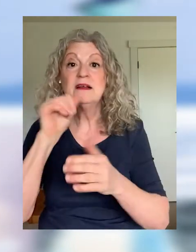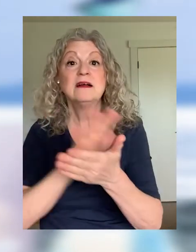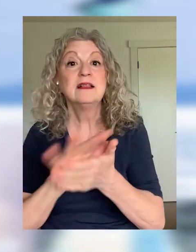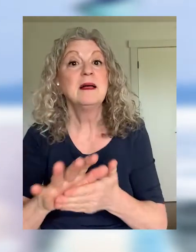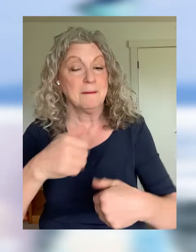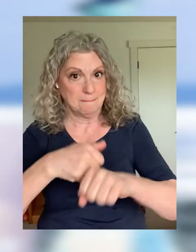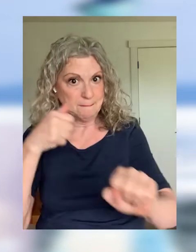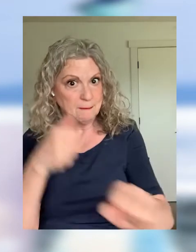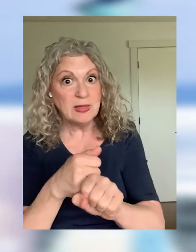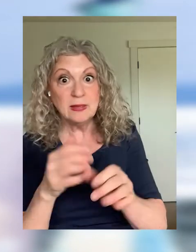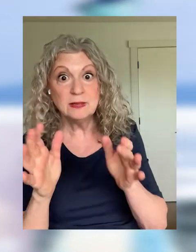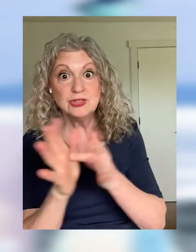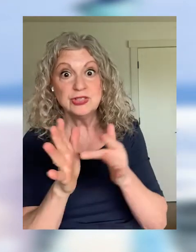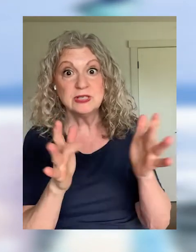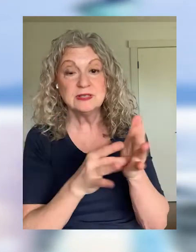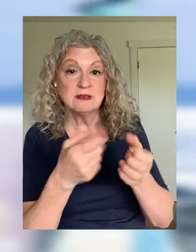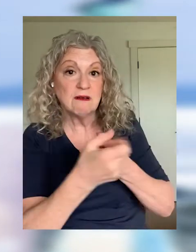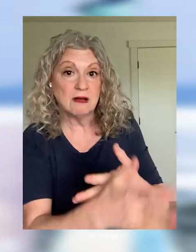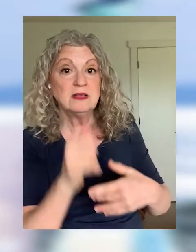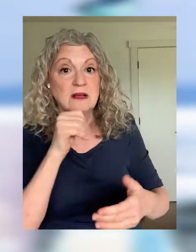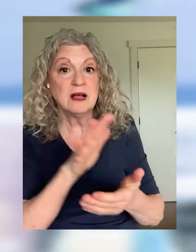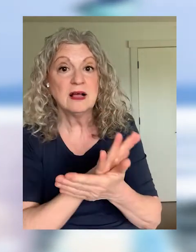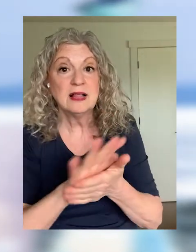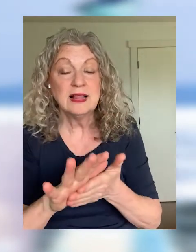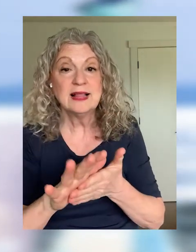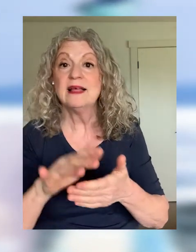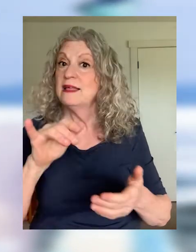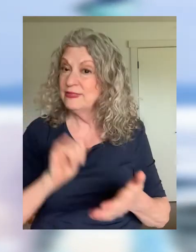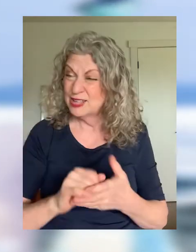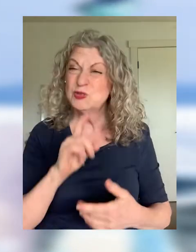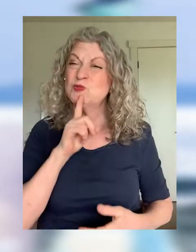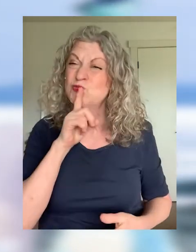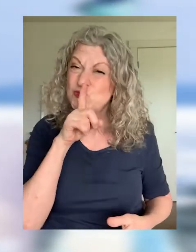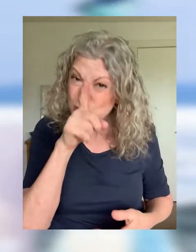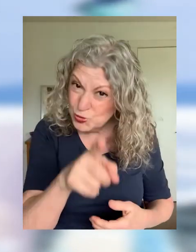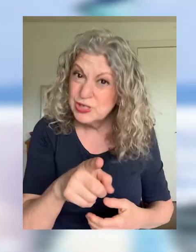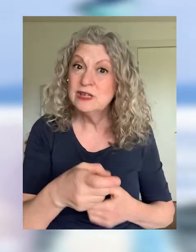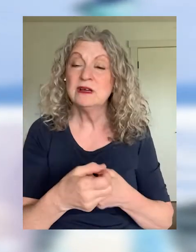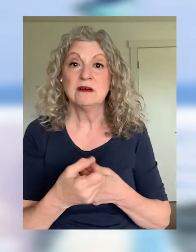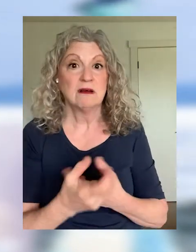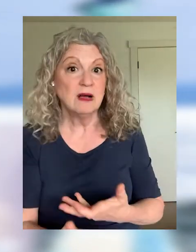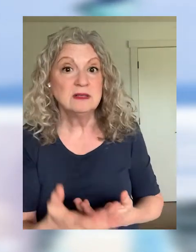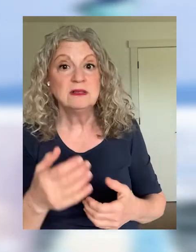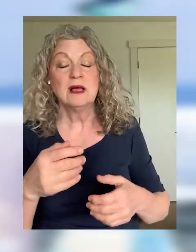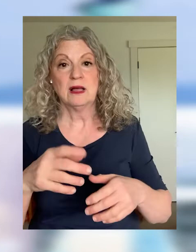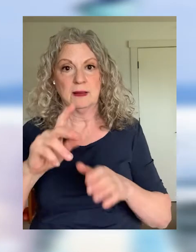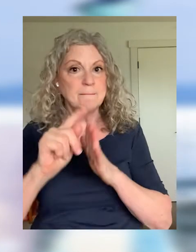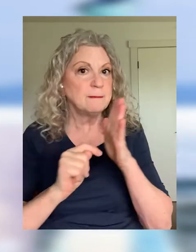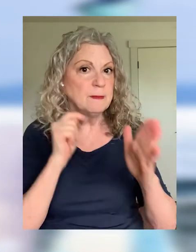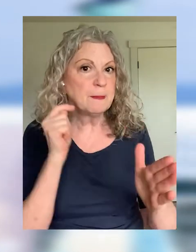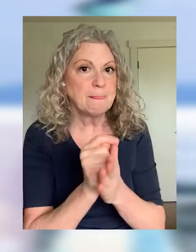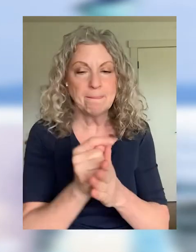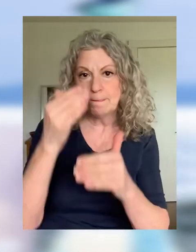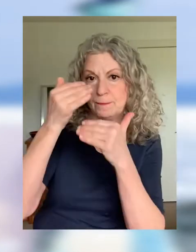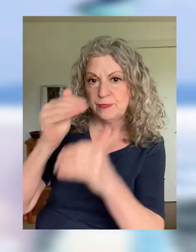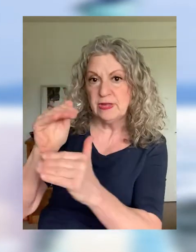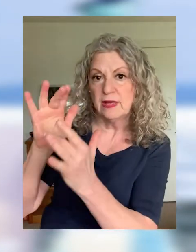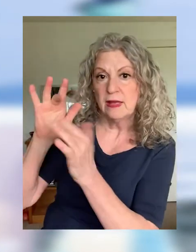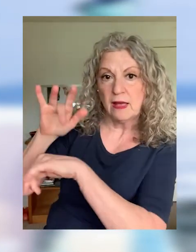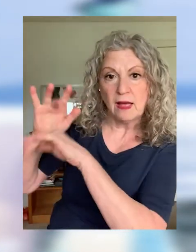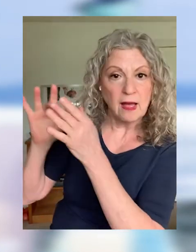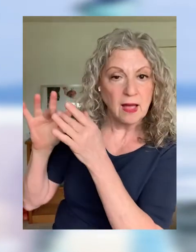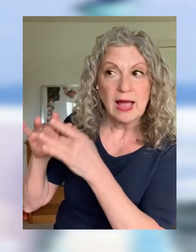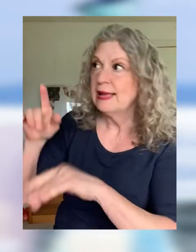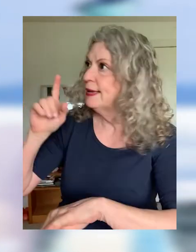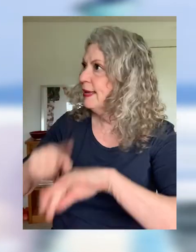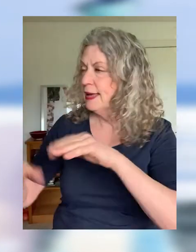is making Jesus unclean. For them, that status has real consequences: a period of quarantine, away from their